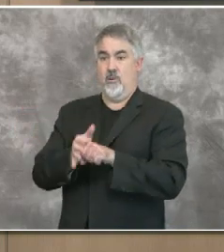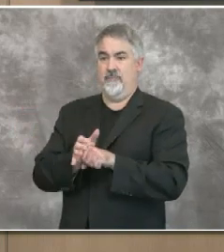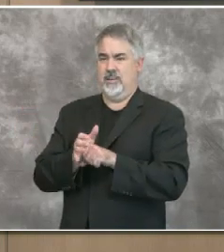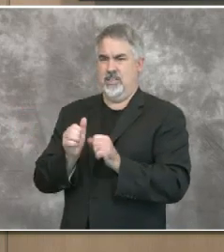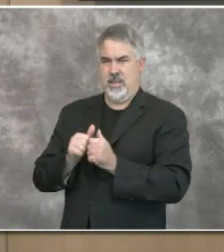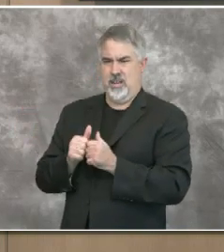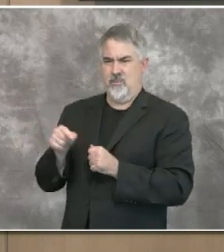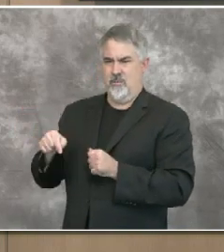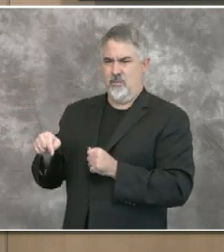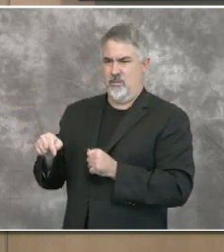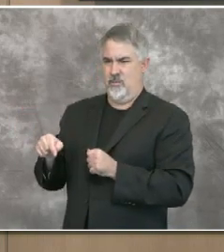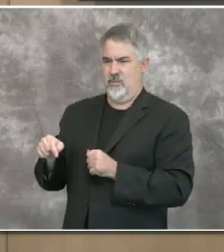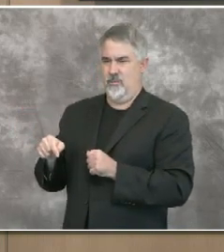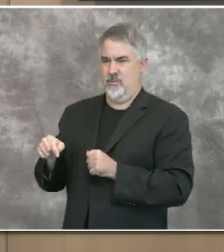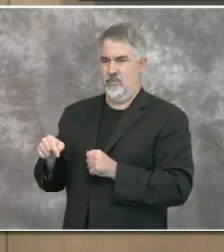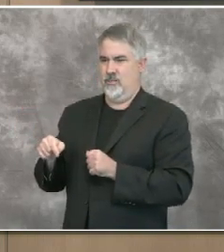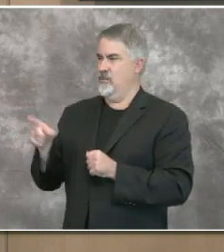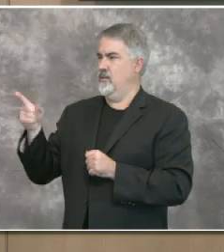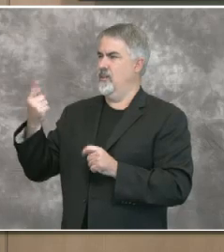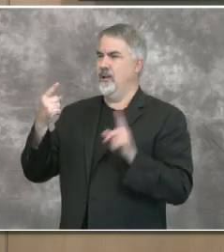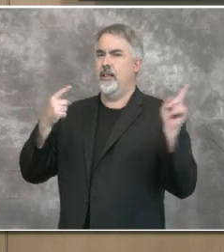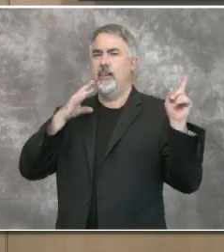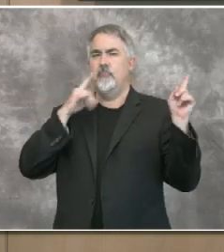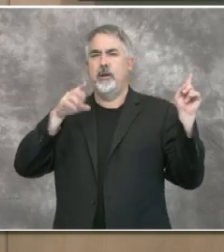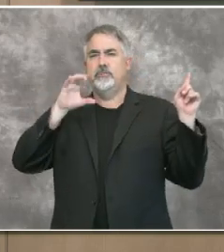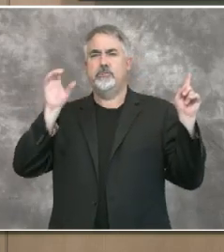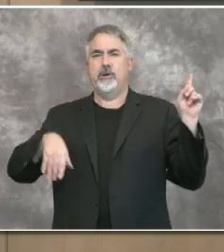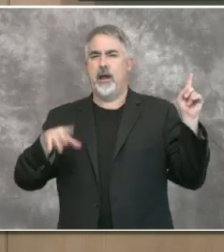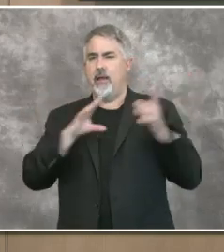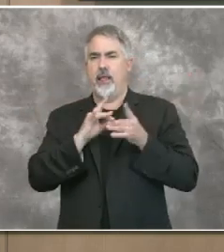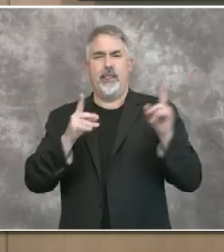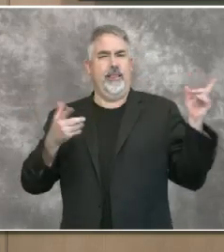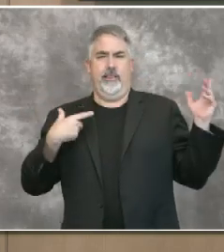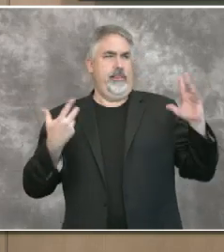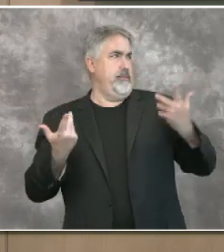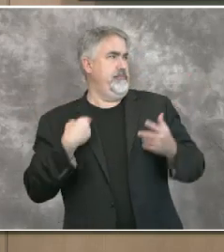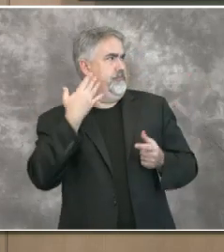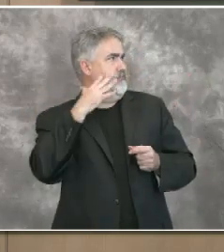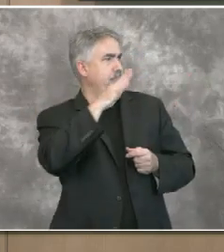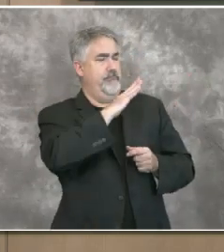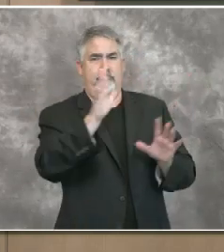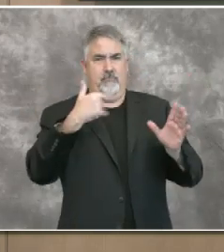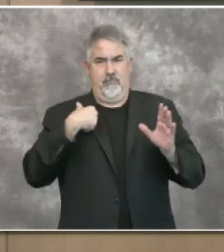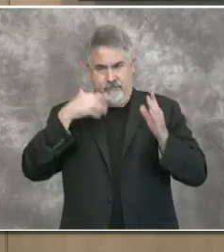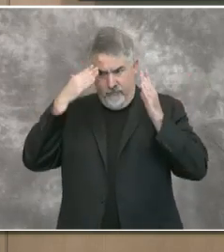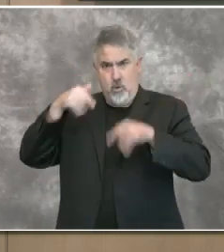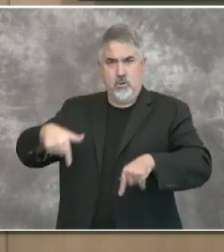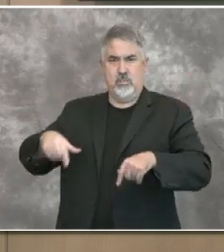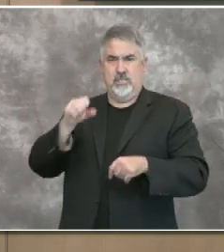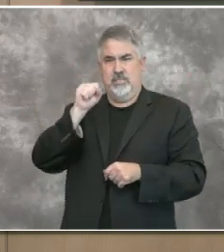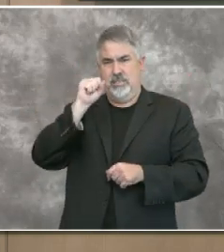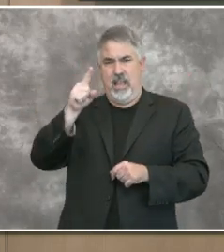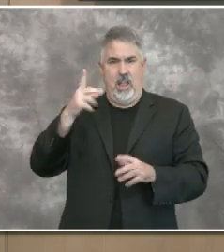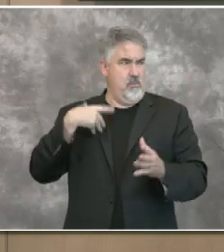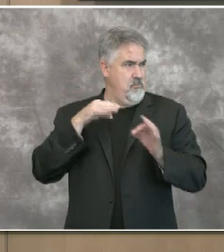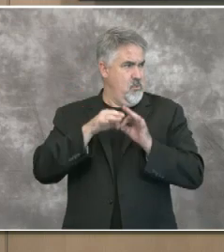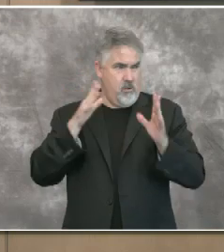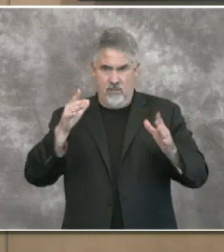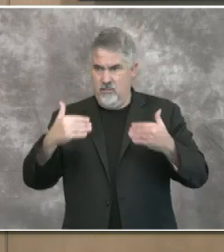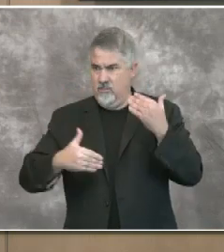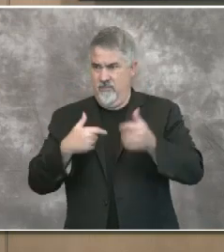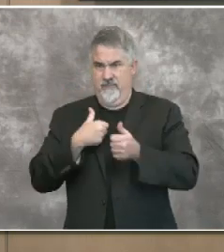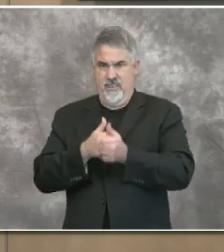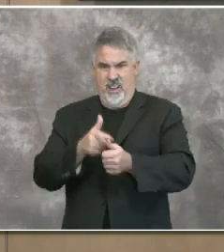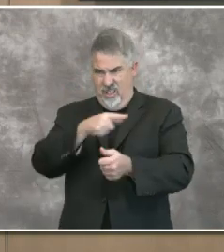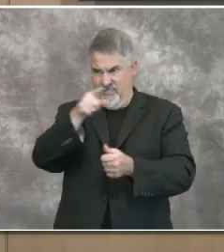really focusing on San Diego and sometimes looking at the 50,000-foot level at other locations, but I will try to answer that for you at a